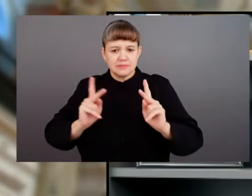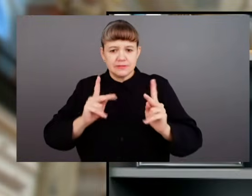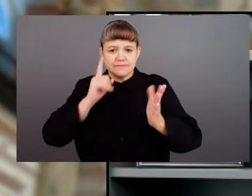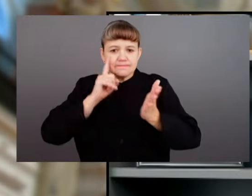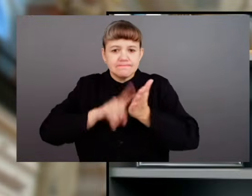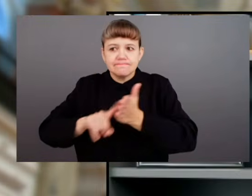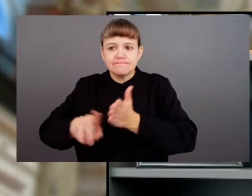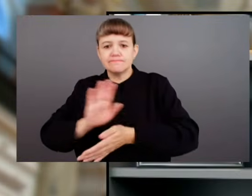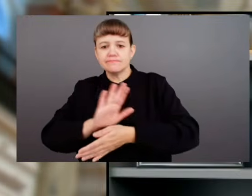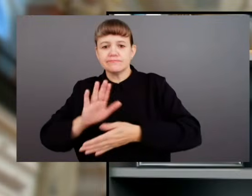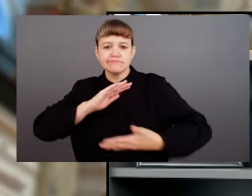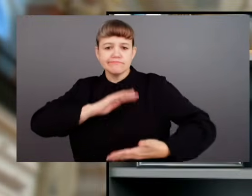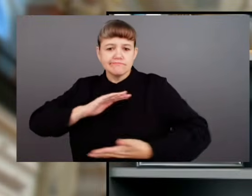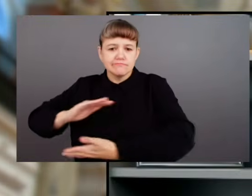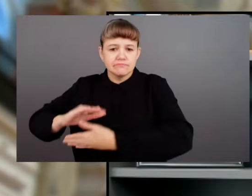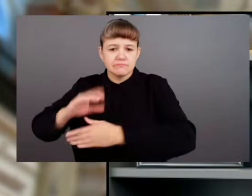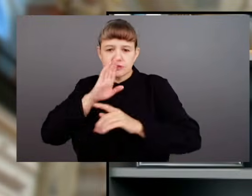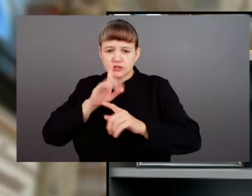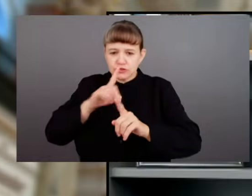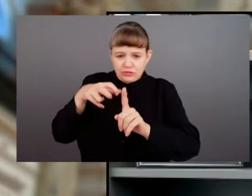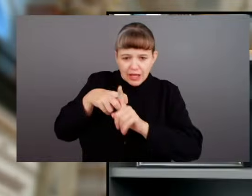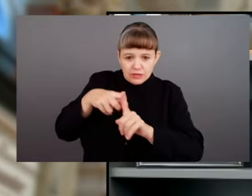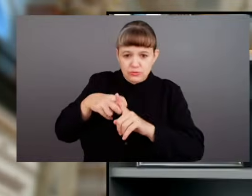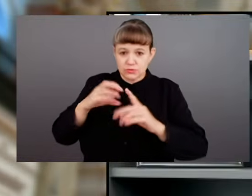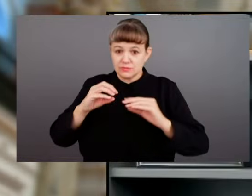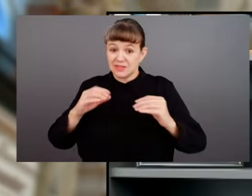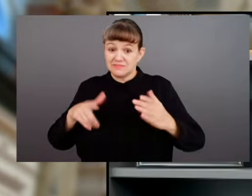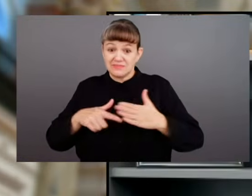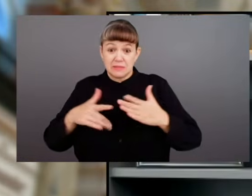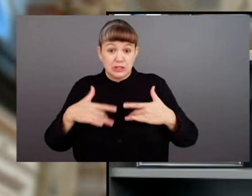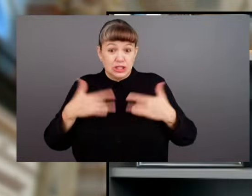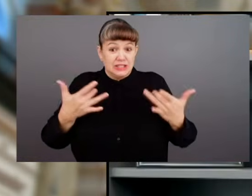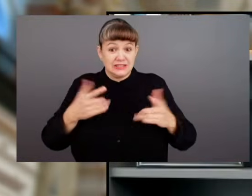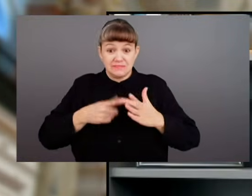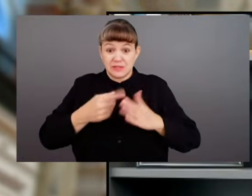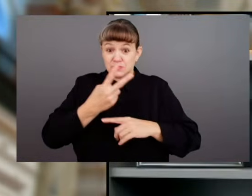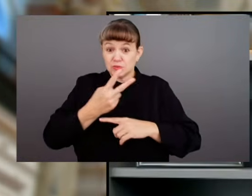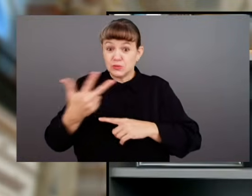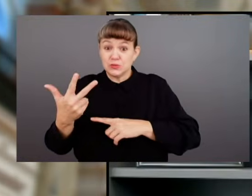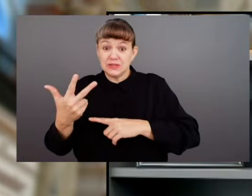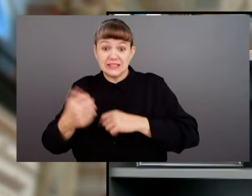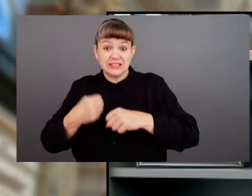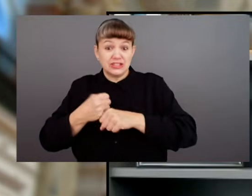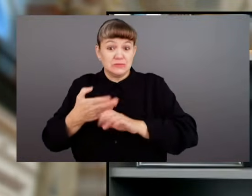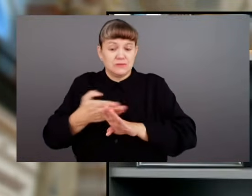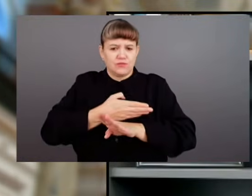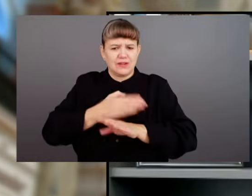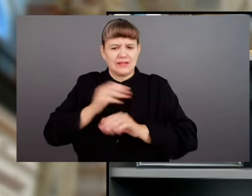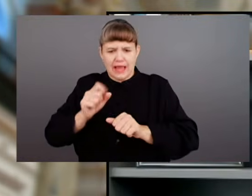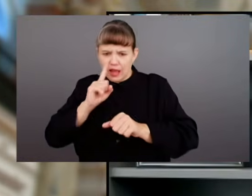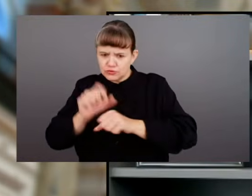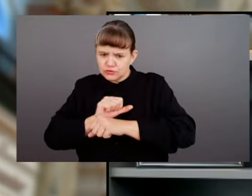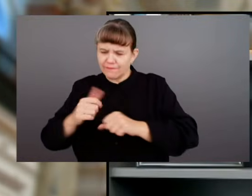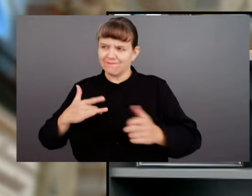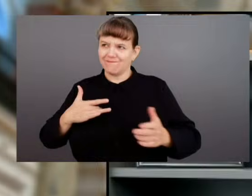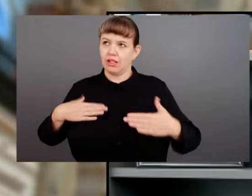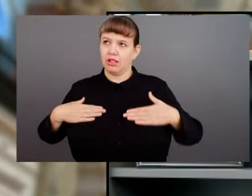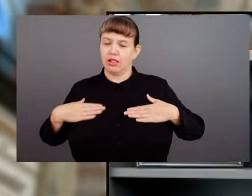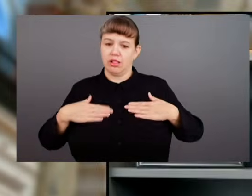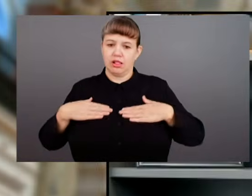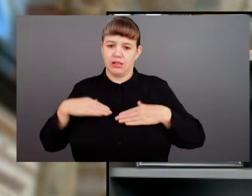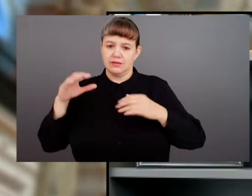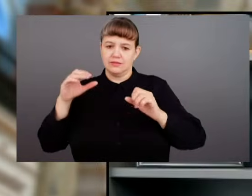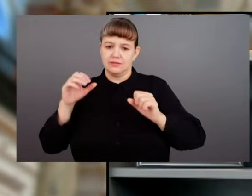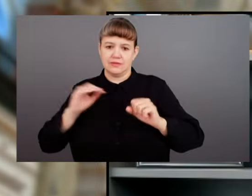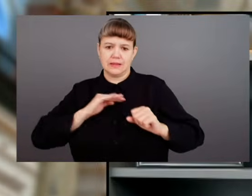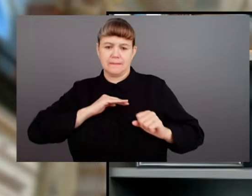you or your primary care provider can feel them. There is a 25% reduction in death from breast cancer among those who